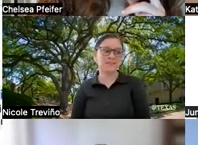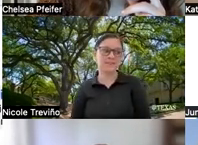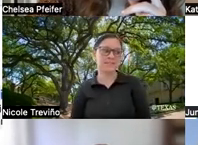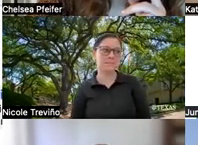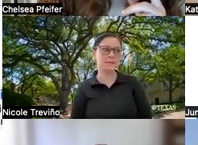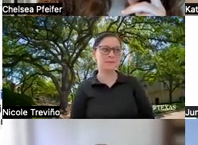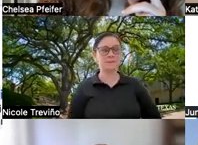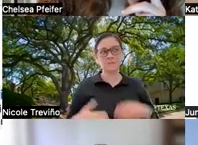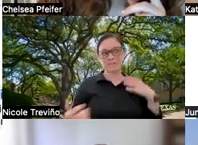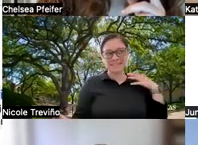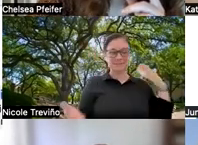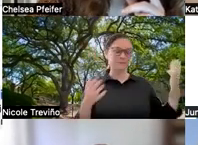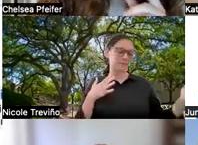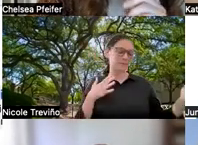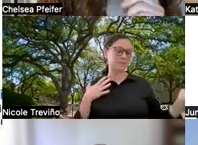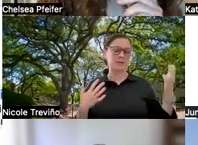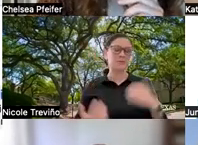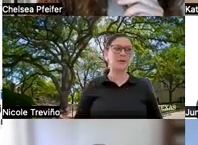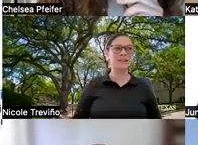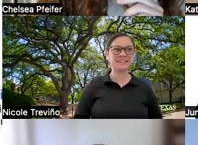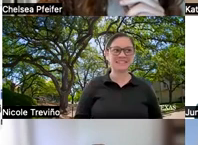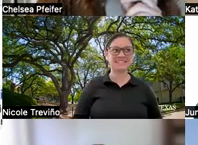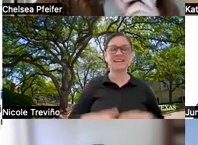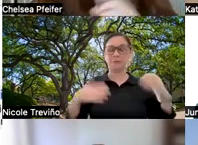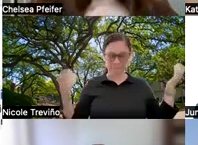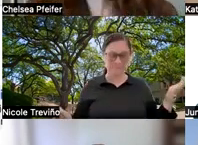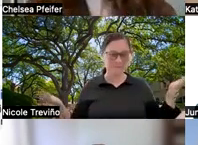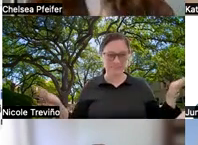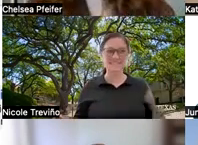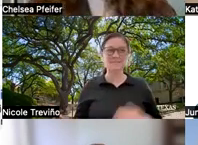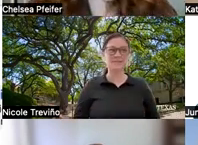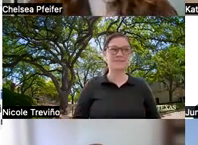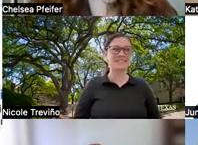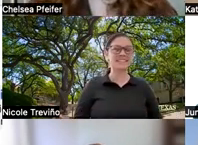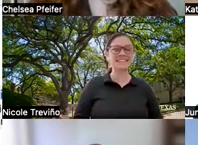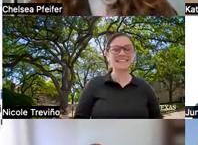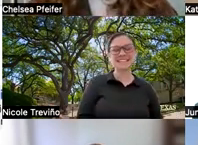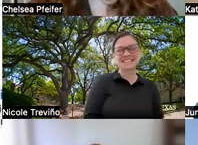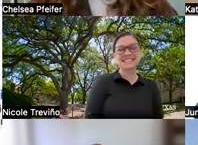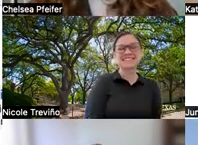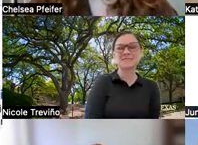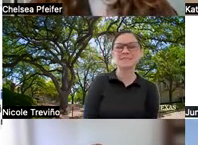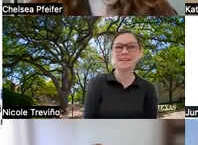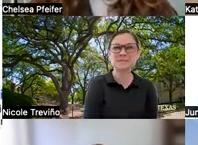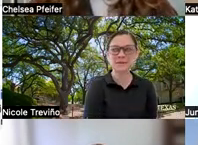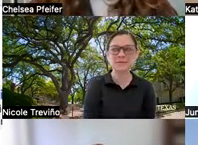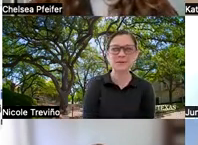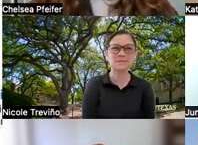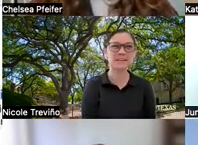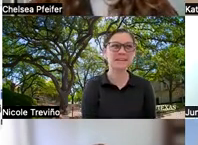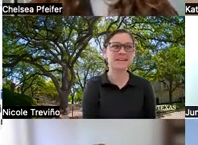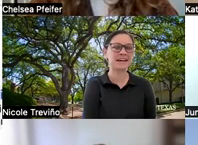Yeah, so, an example of representing versus where you work is I work obviously for UT at the Texas Institute for Child and